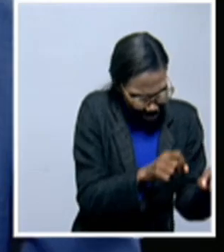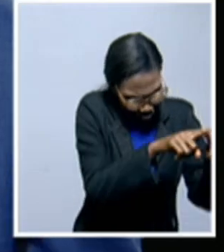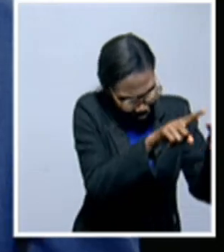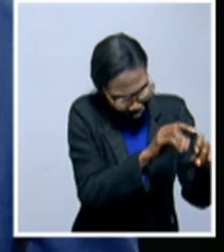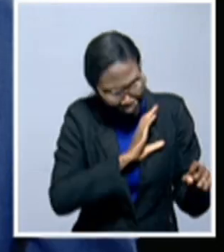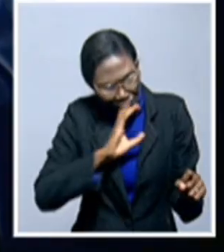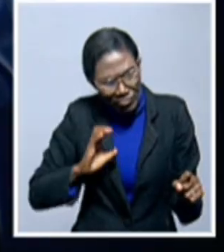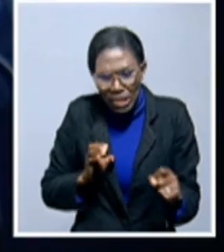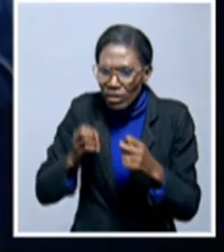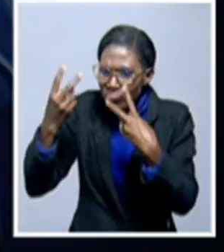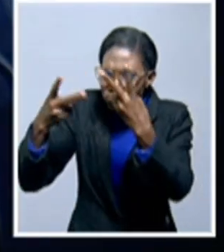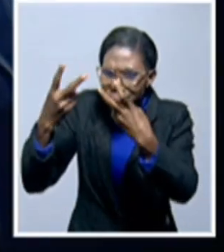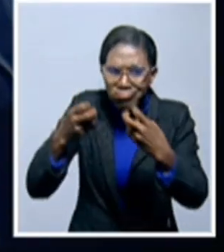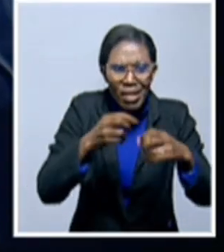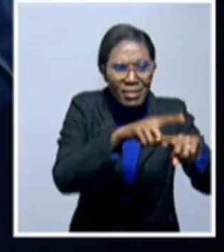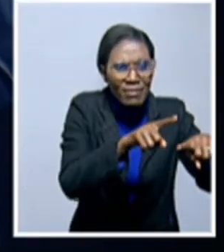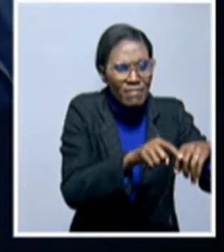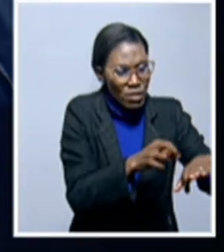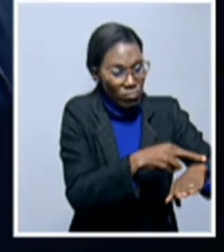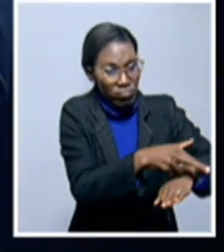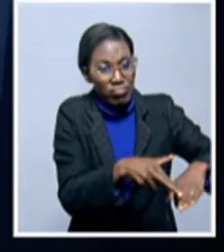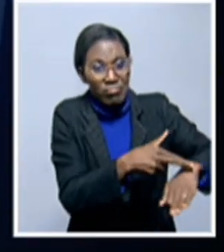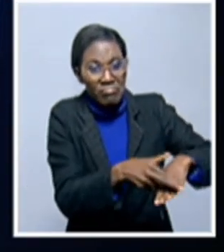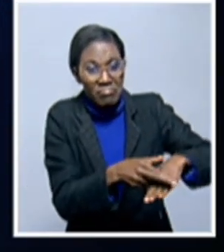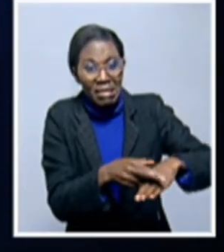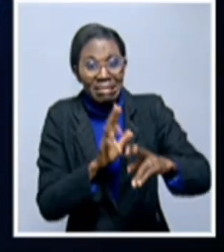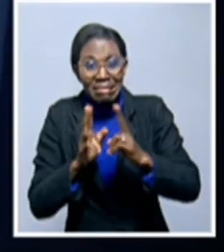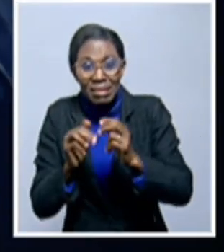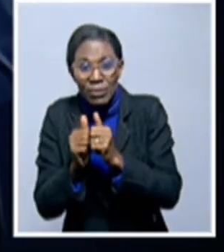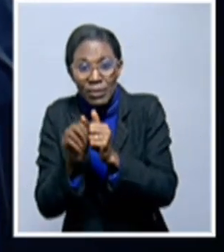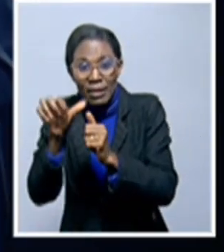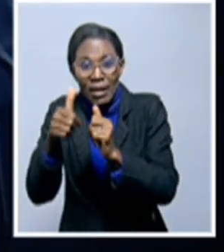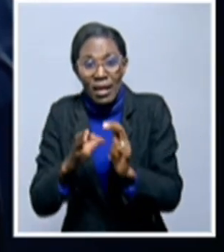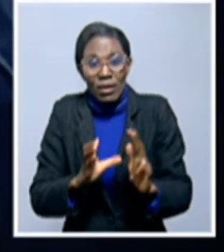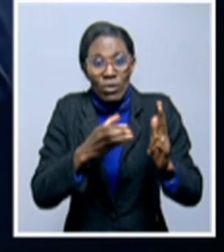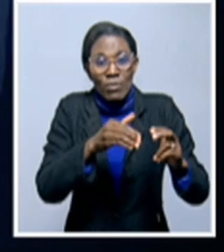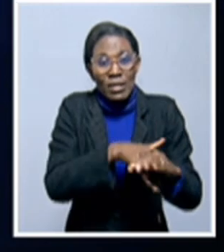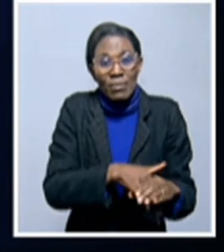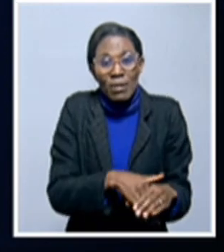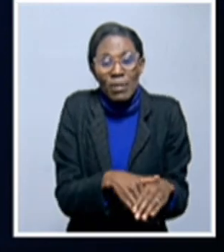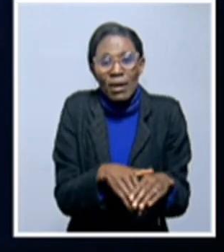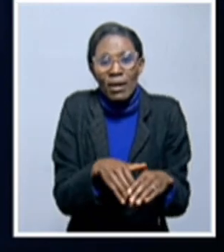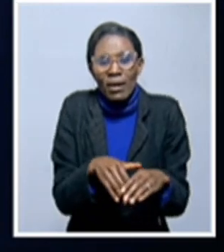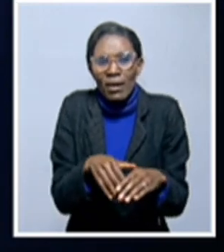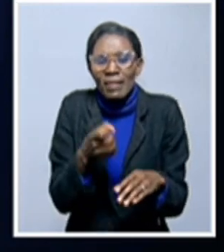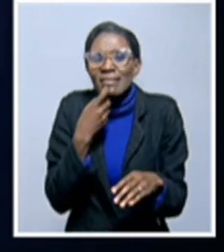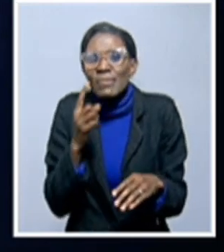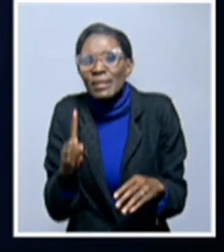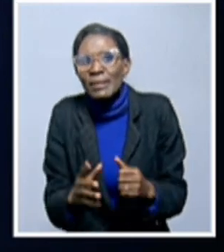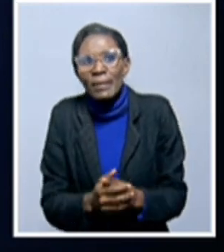committees went out during recess. Can you brief us on some of those? Yes, we had a number